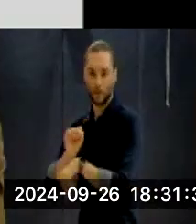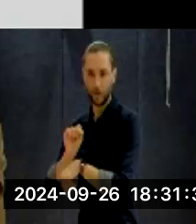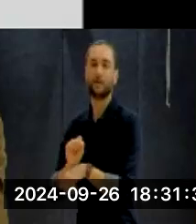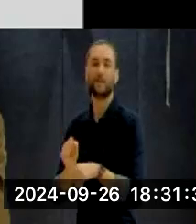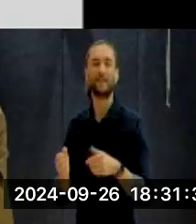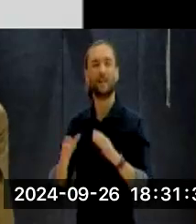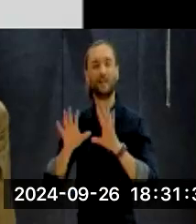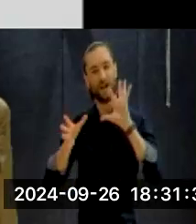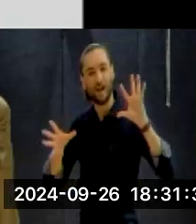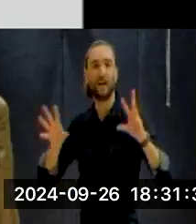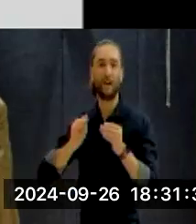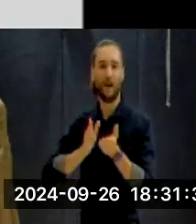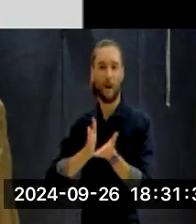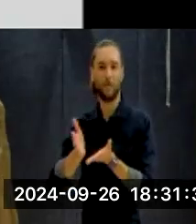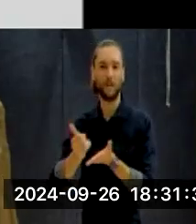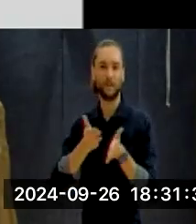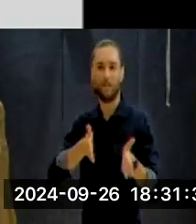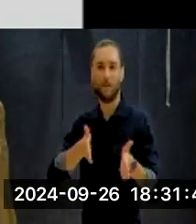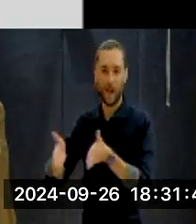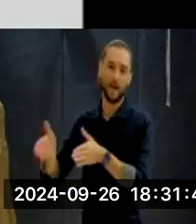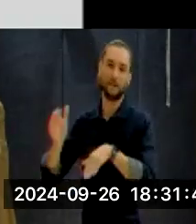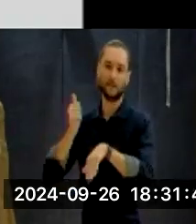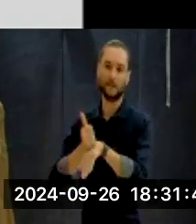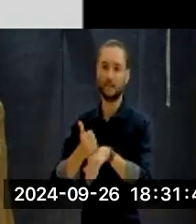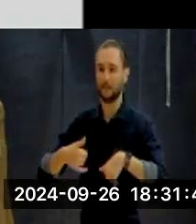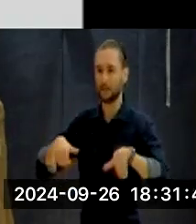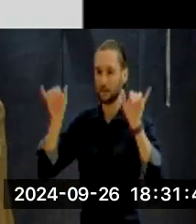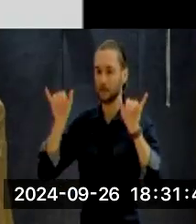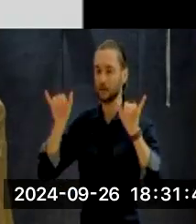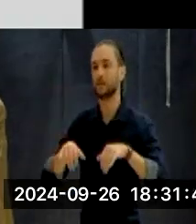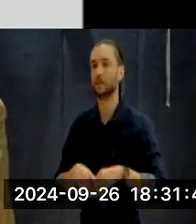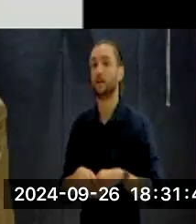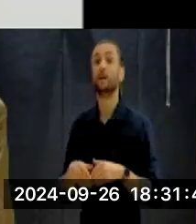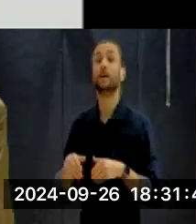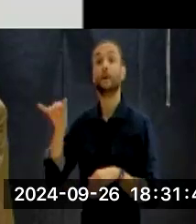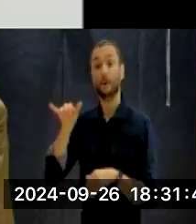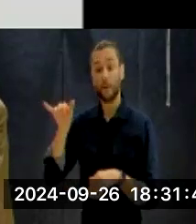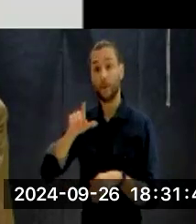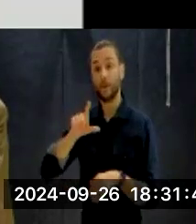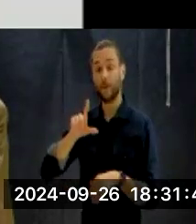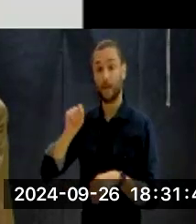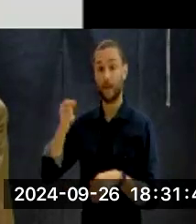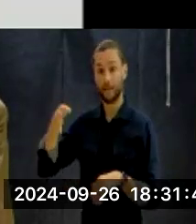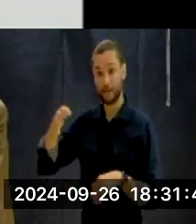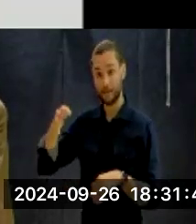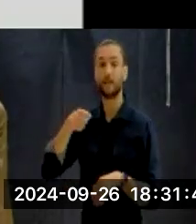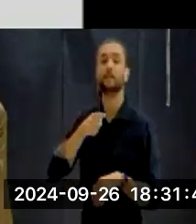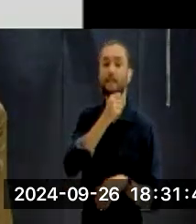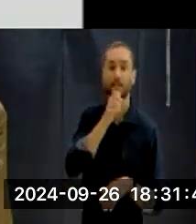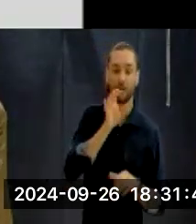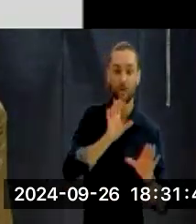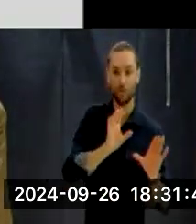comprehensive plan. Also in 2019, 21 disability and senior groups gave the Newsom administration